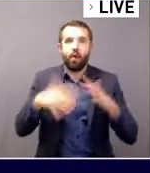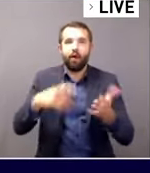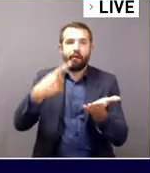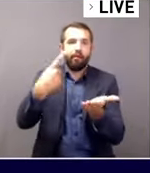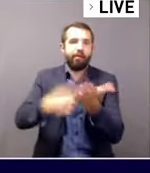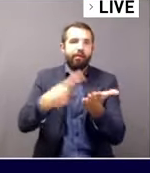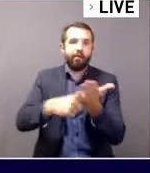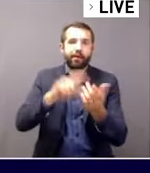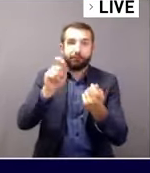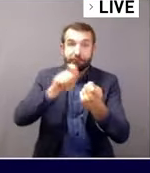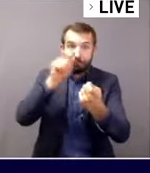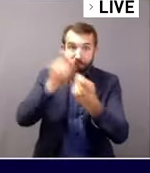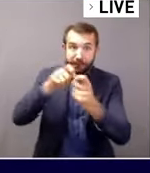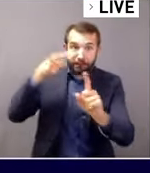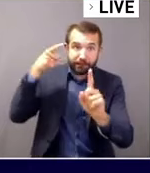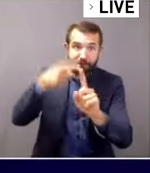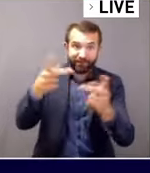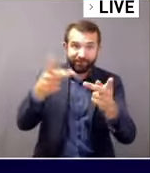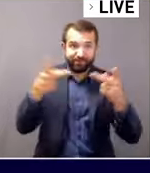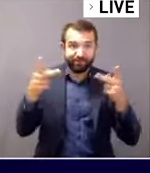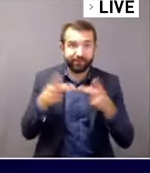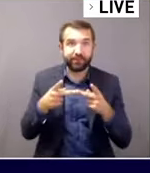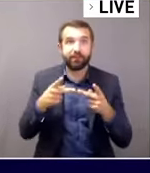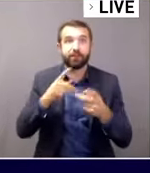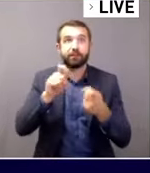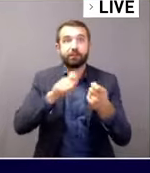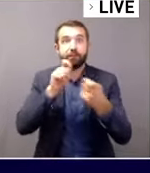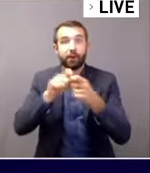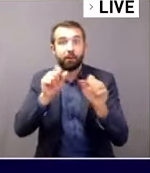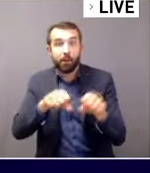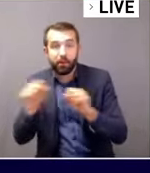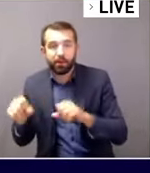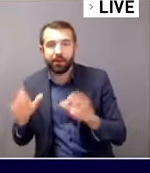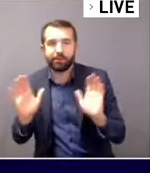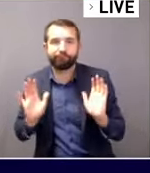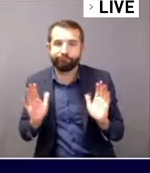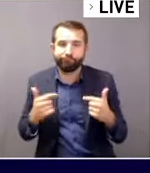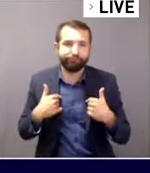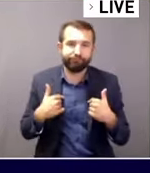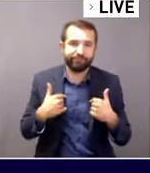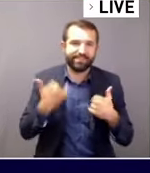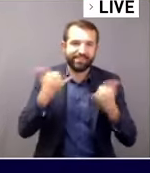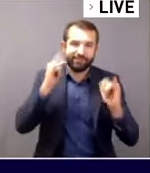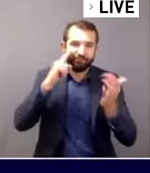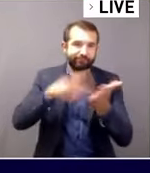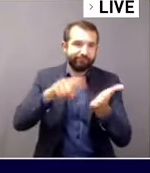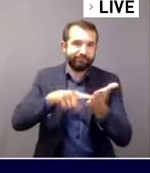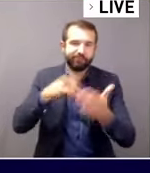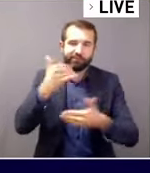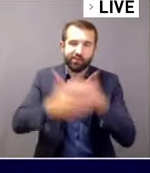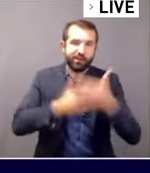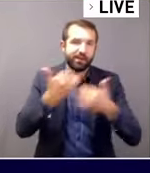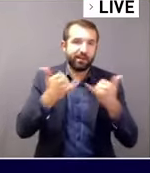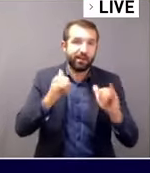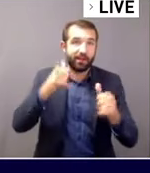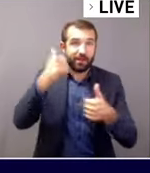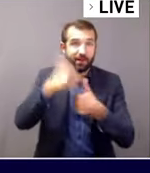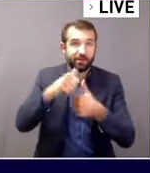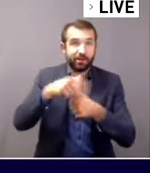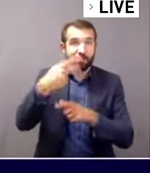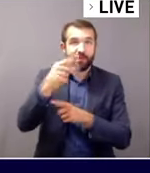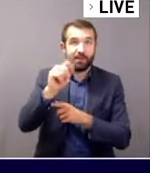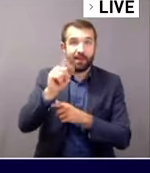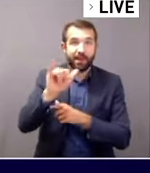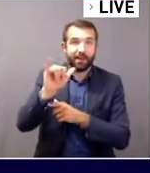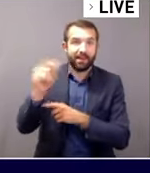entity. That again is heavily fact dependent, as I was talking about with Patty White, very fact specific. So